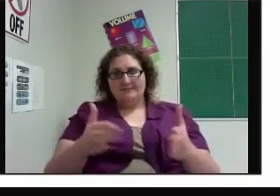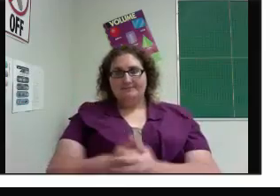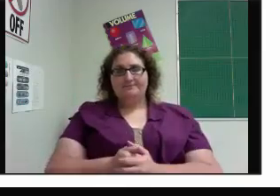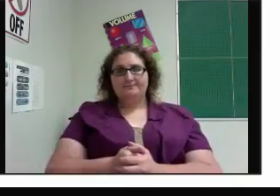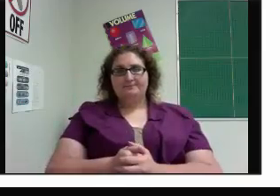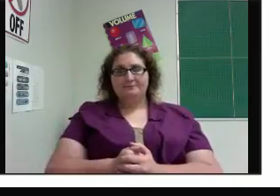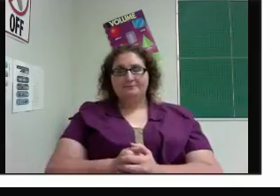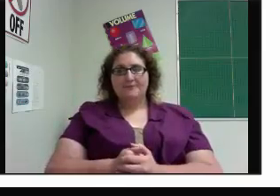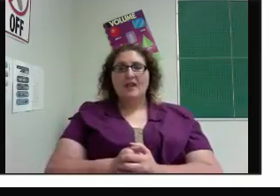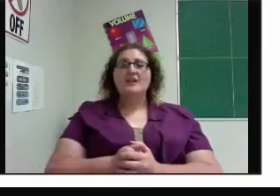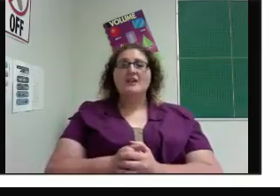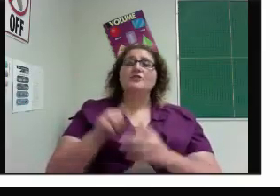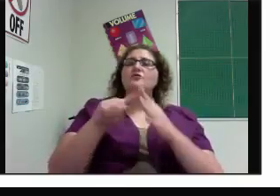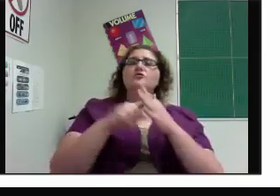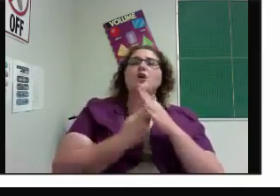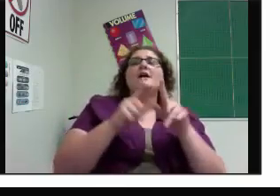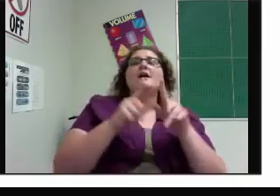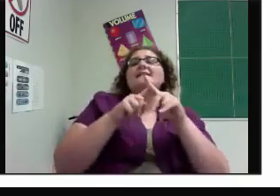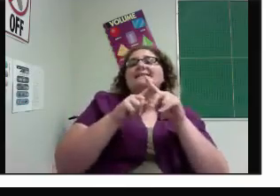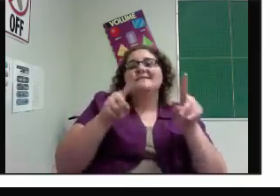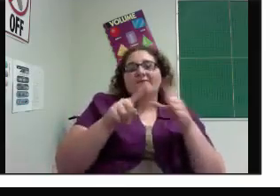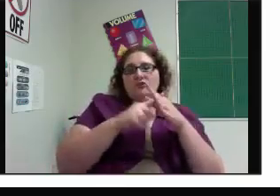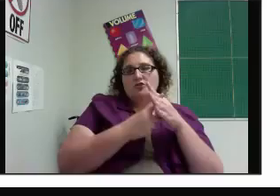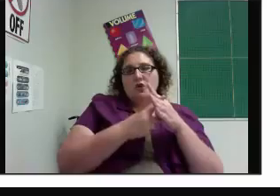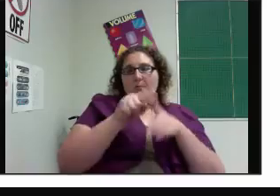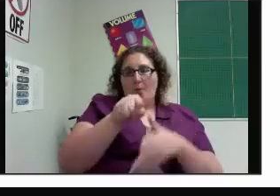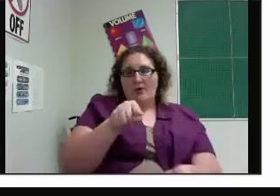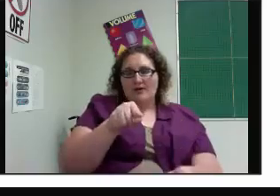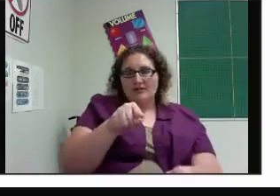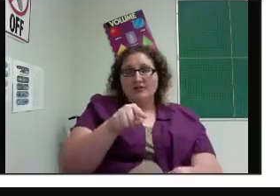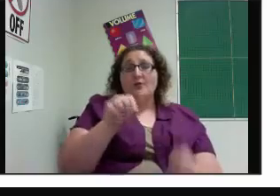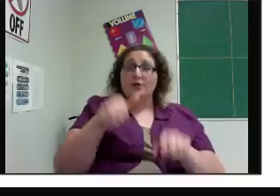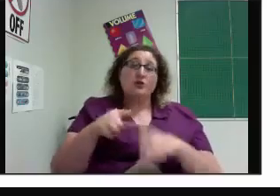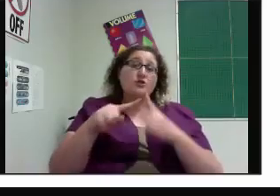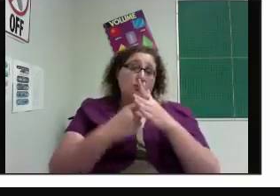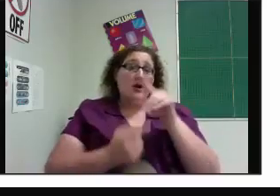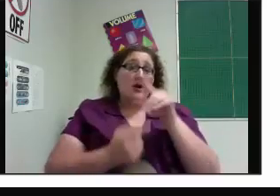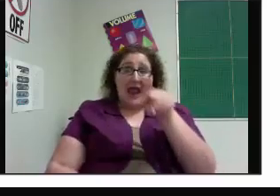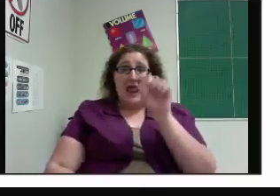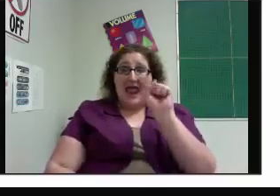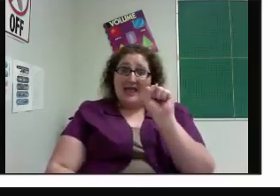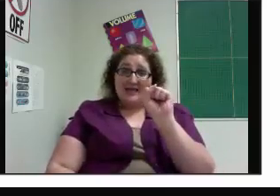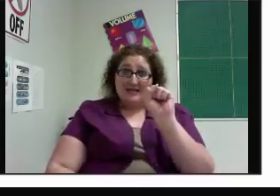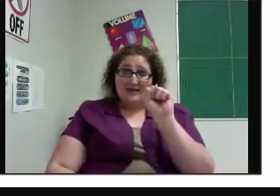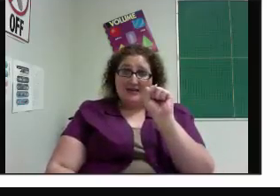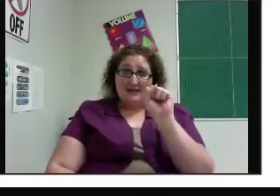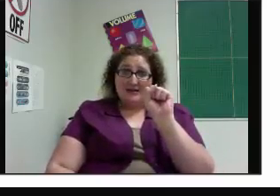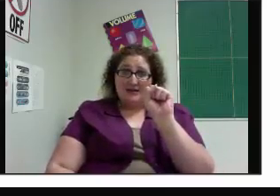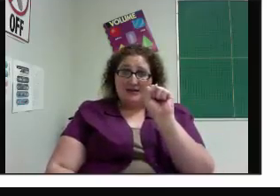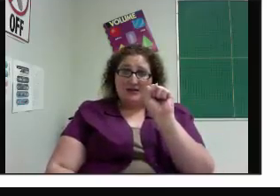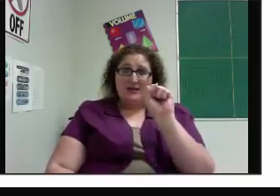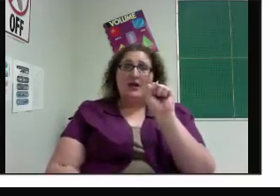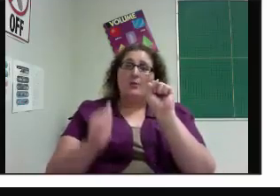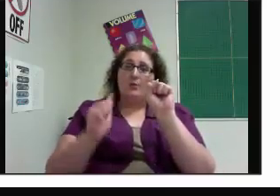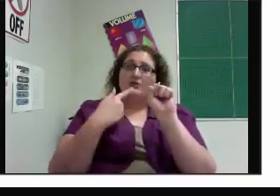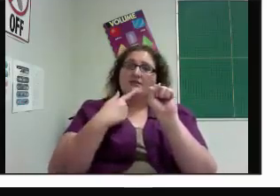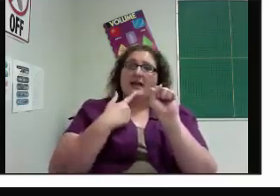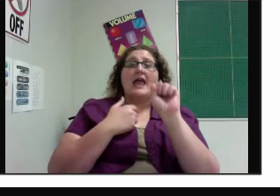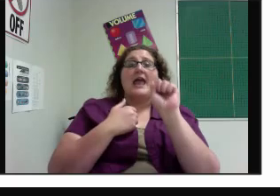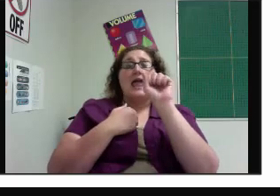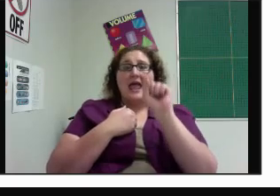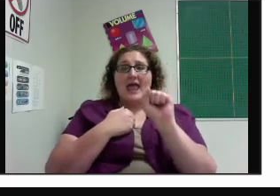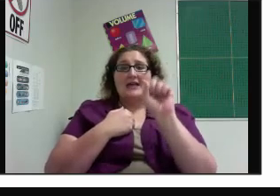Okay, and the last one says, name another pair of opposite rays. Another pair of opposite rays is you just want to start at a different starting point. So we could